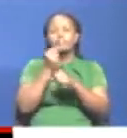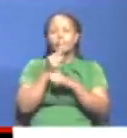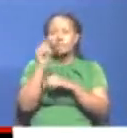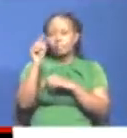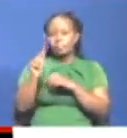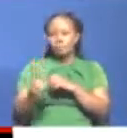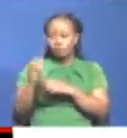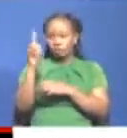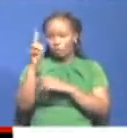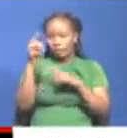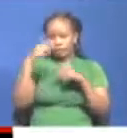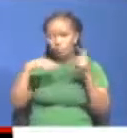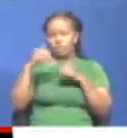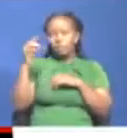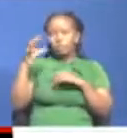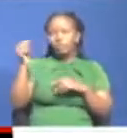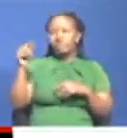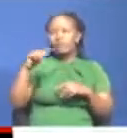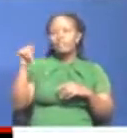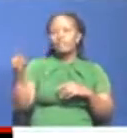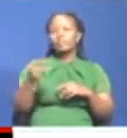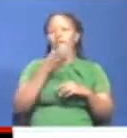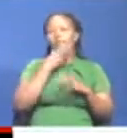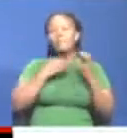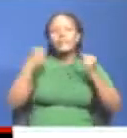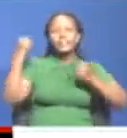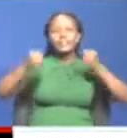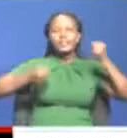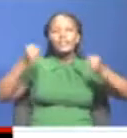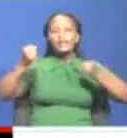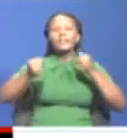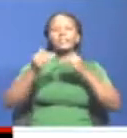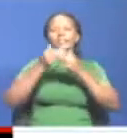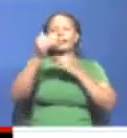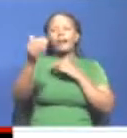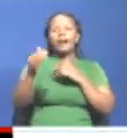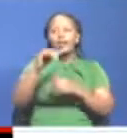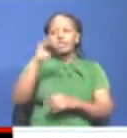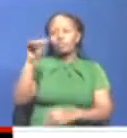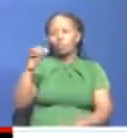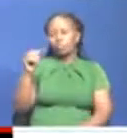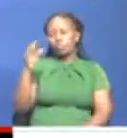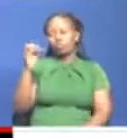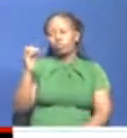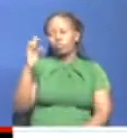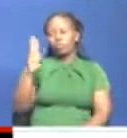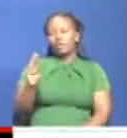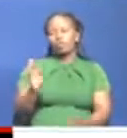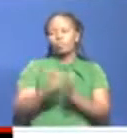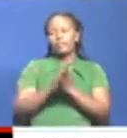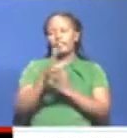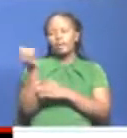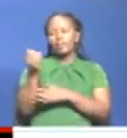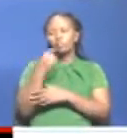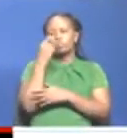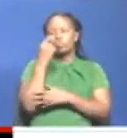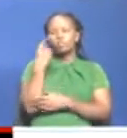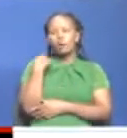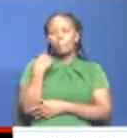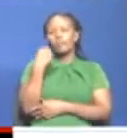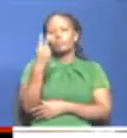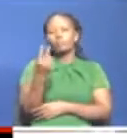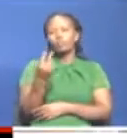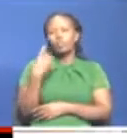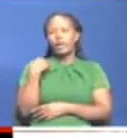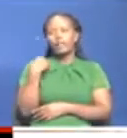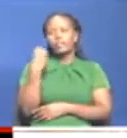the 5000 meters men's race ahead of Jacob Kropp and Cornelius Komboi, who settled for the second and third positions